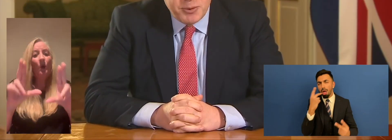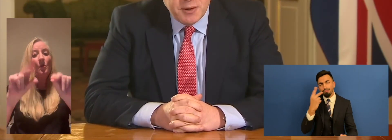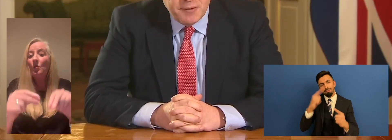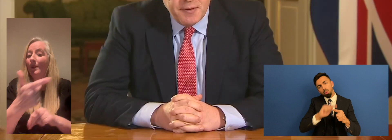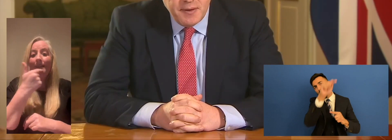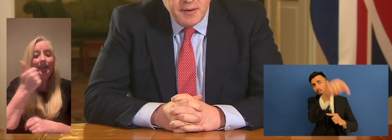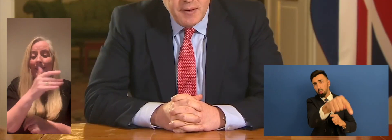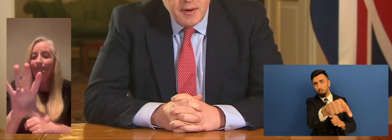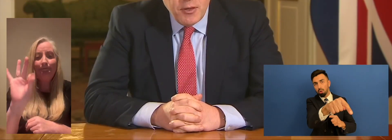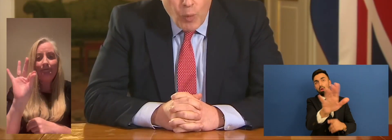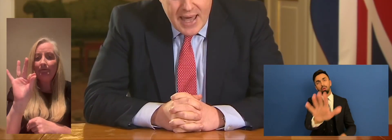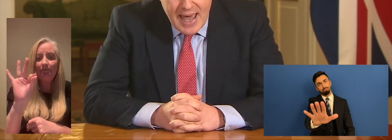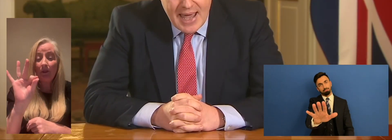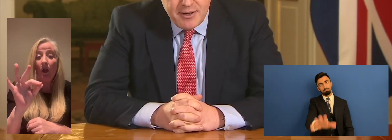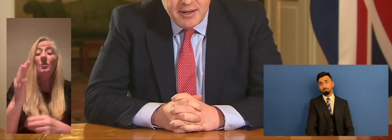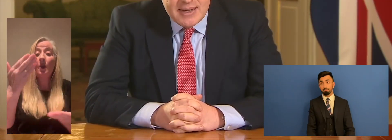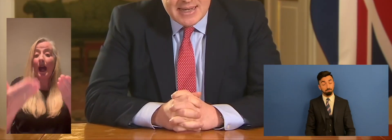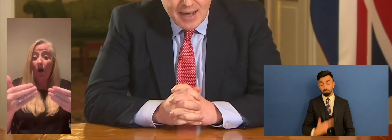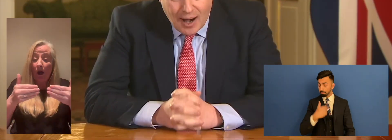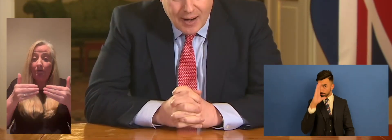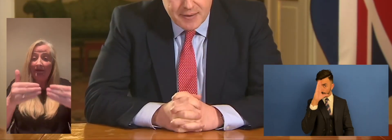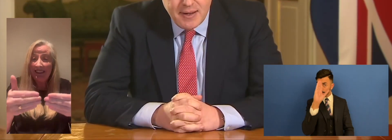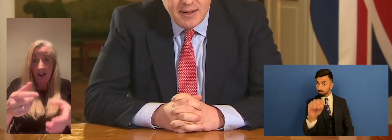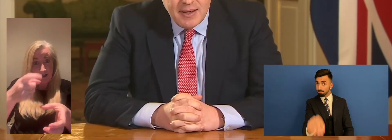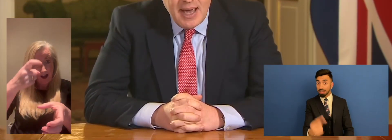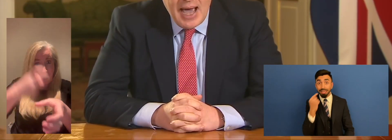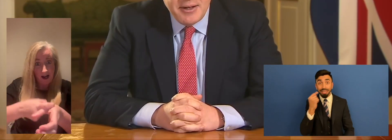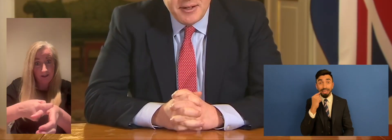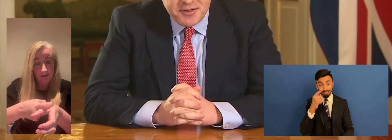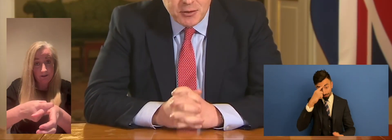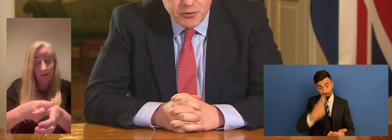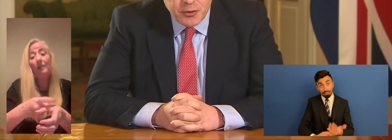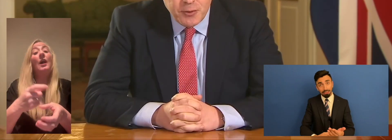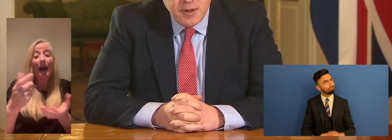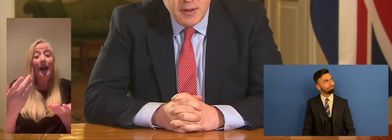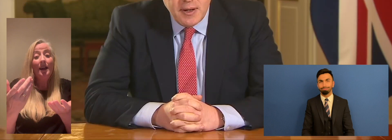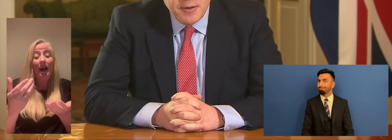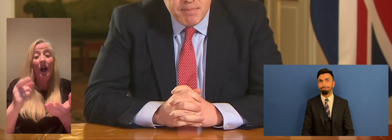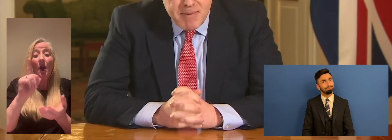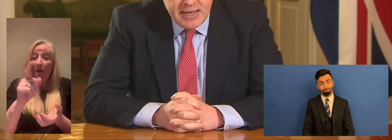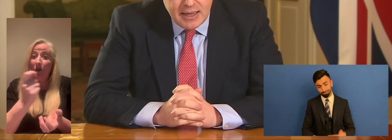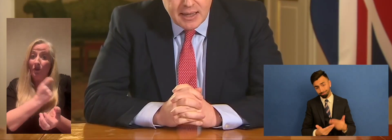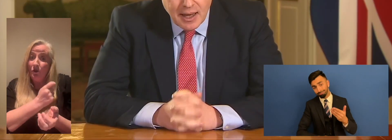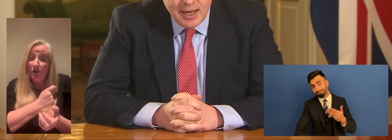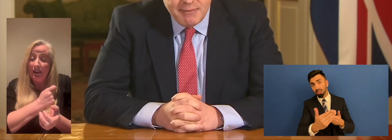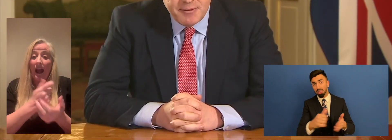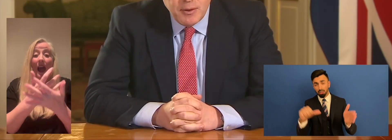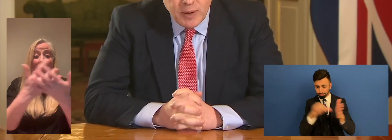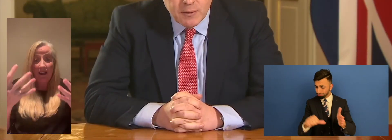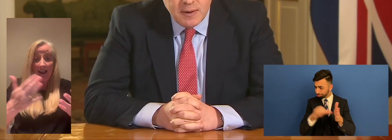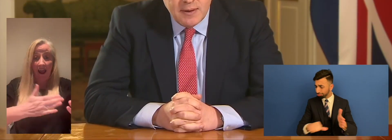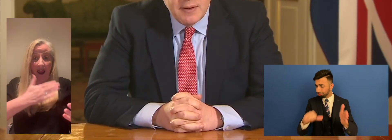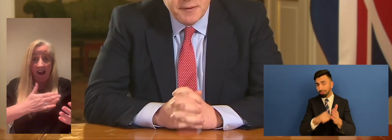easy options. The way ahead is hard, and it is still true that many